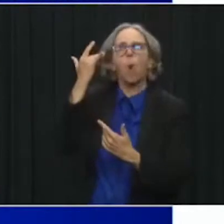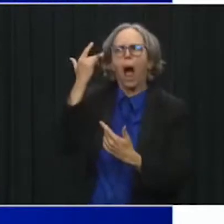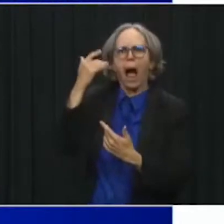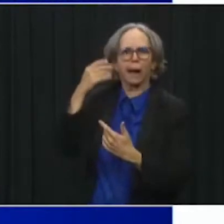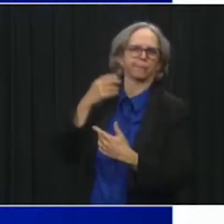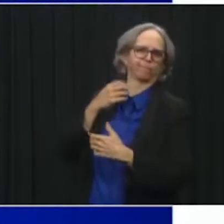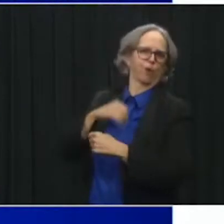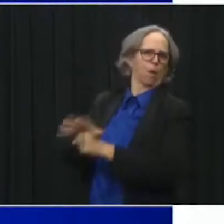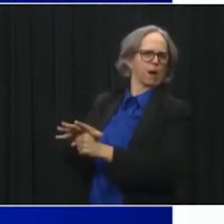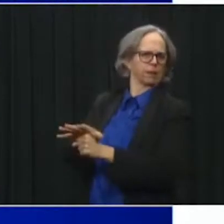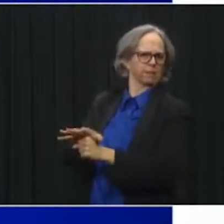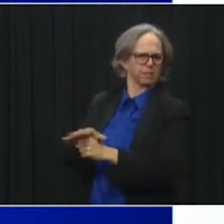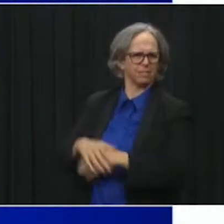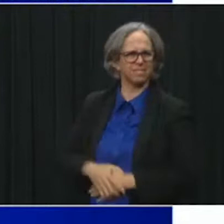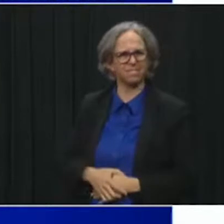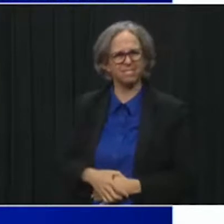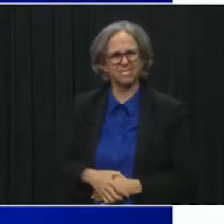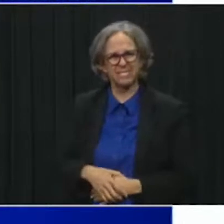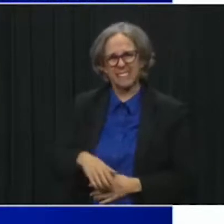1st,